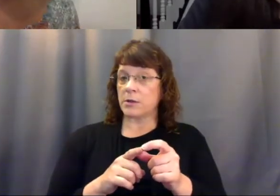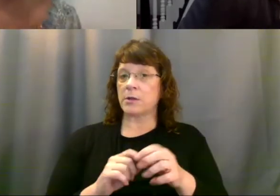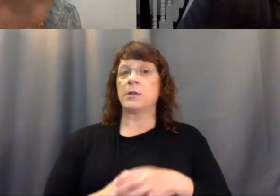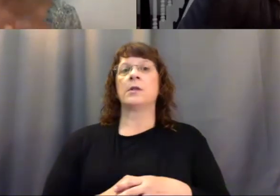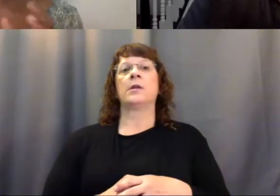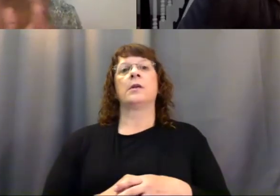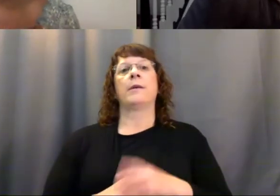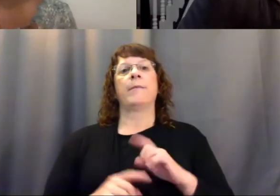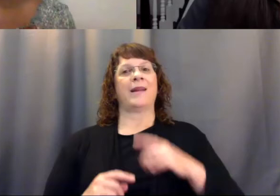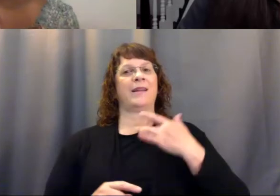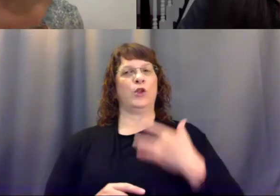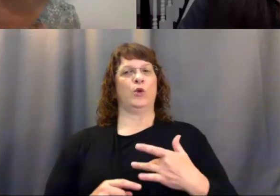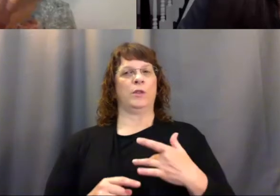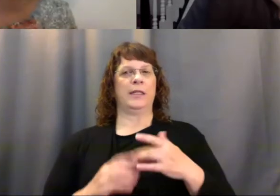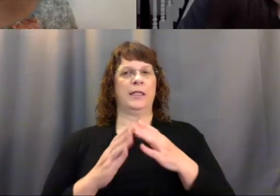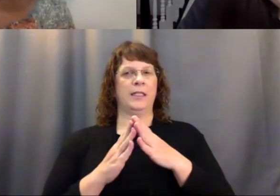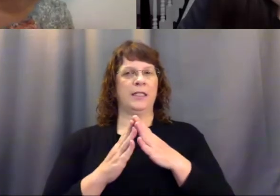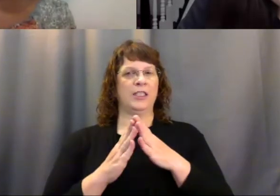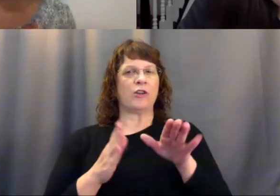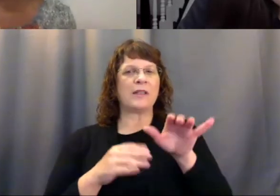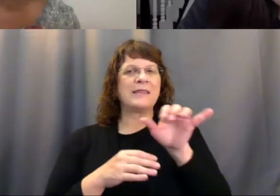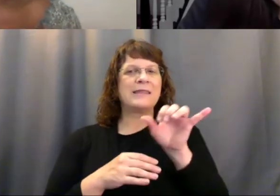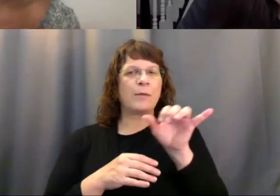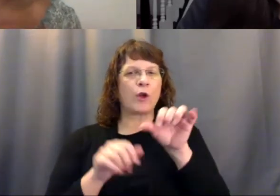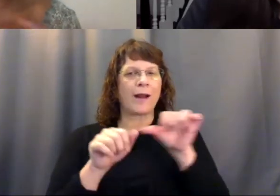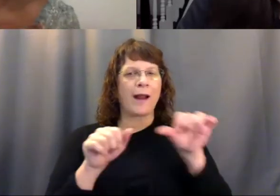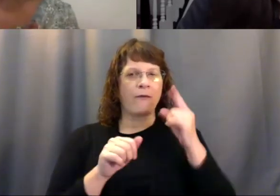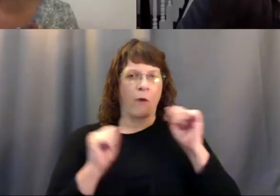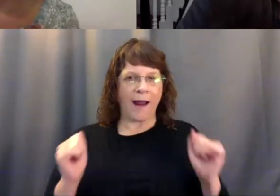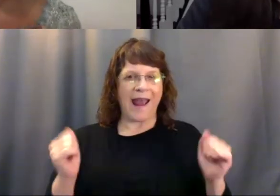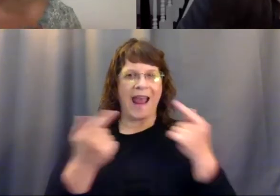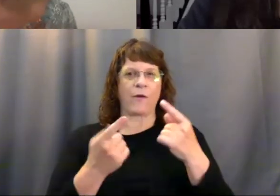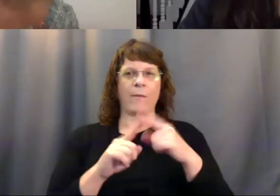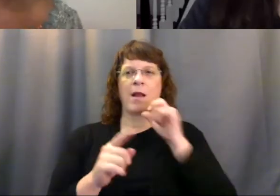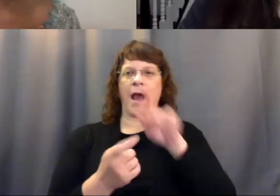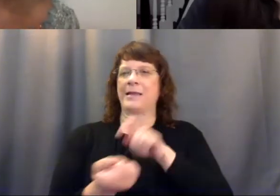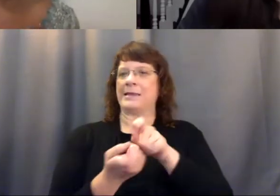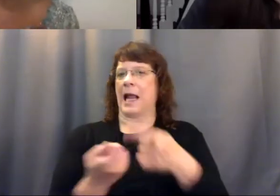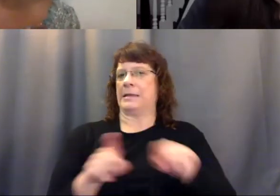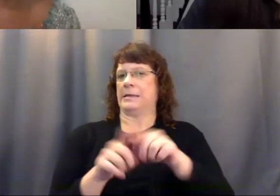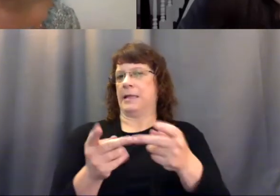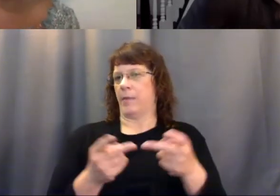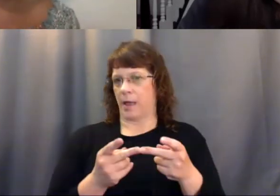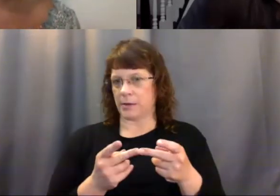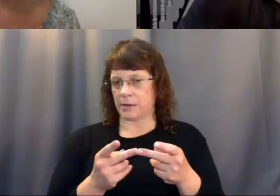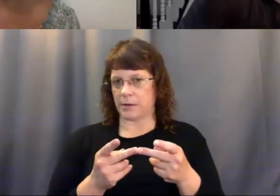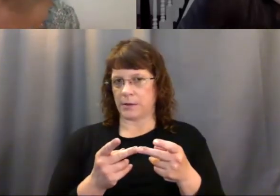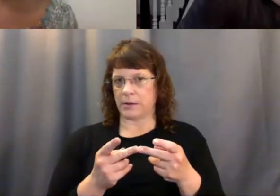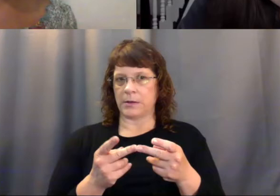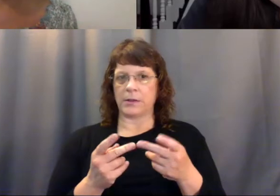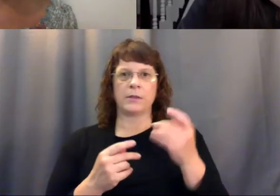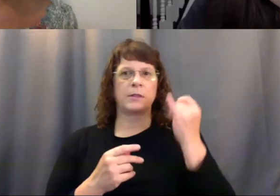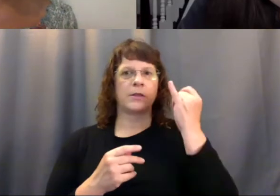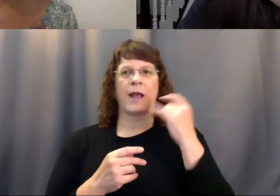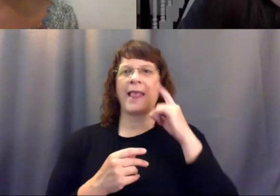But it's usually in a general similar area for everyone, but it's not in the exact same place. So I would say the brain kind